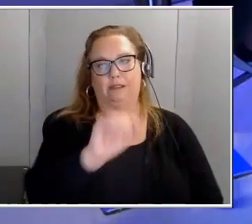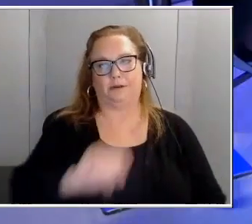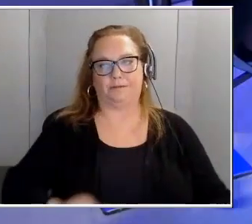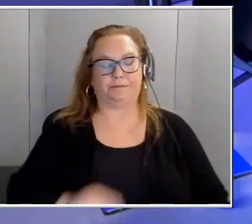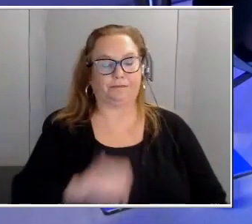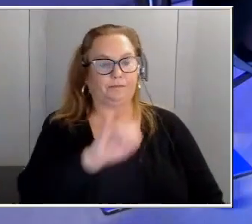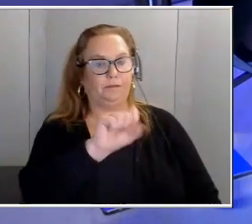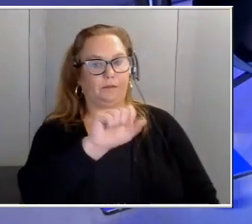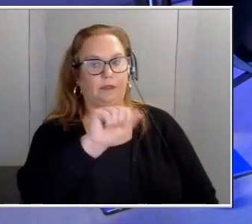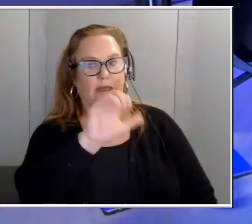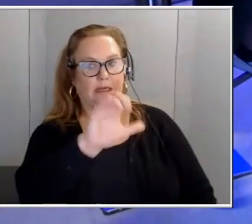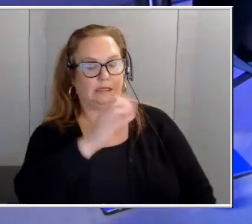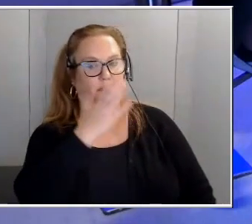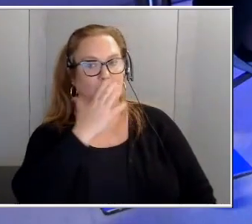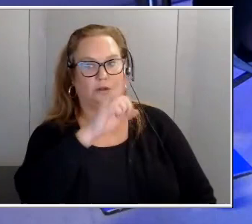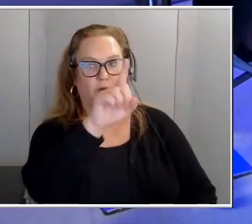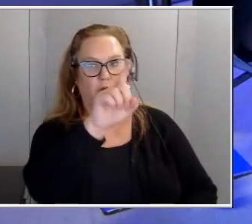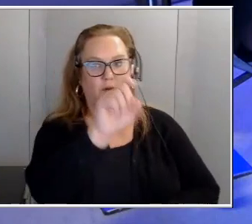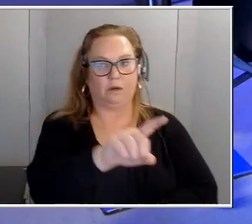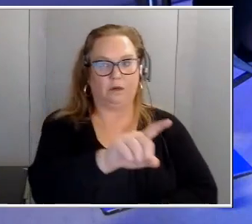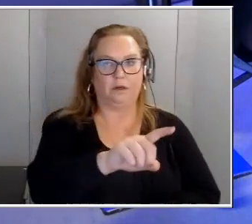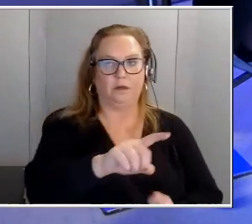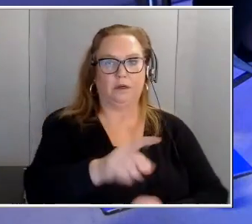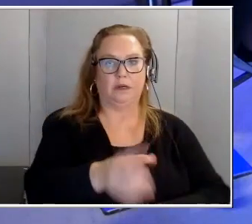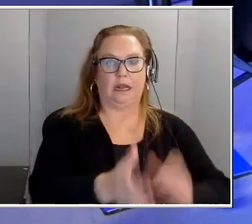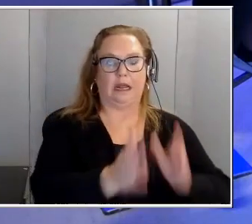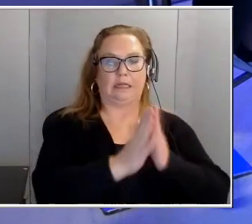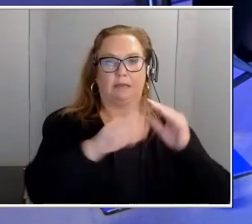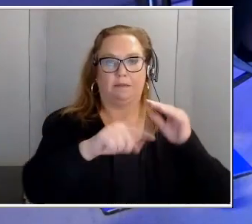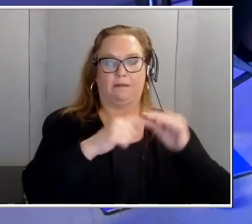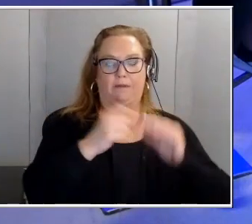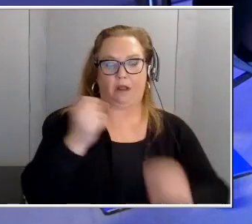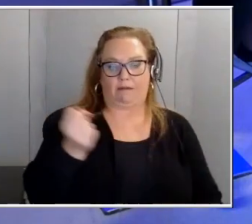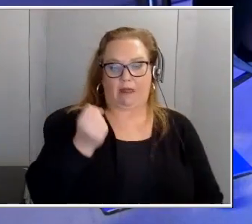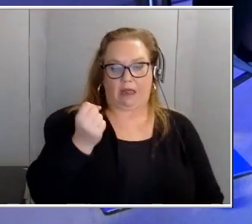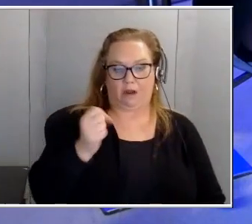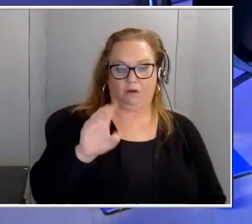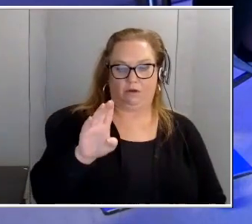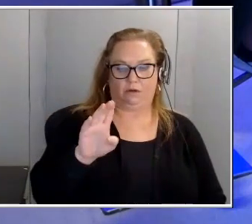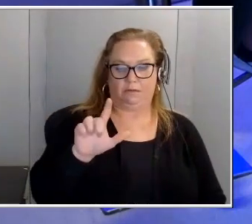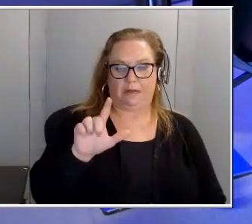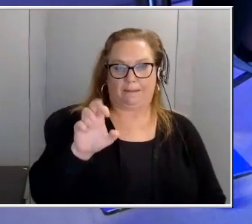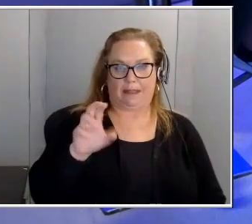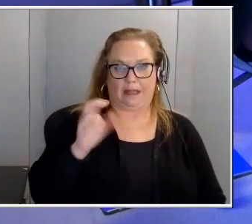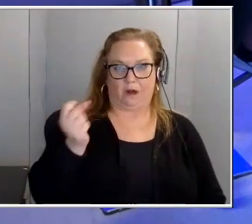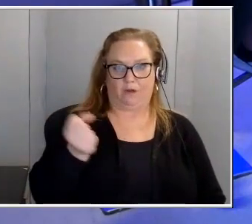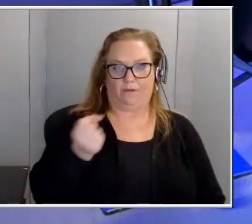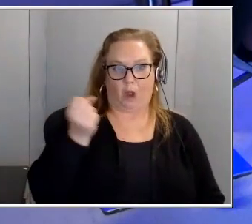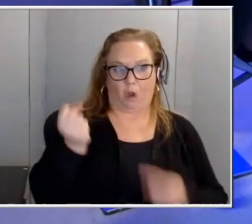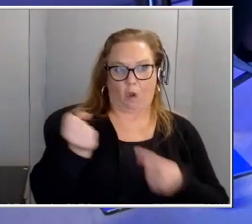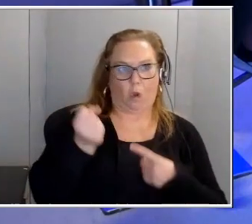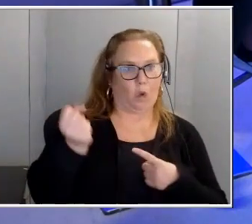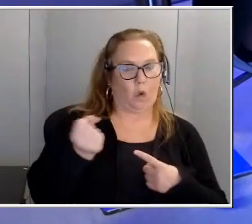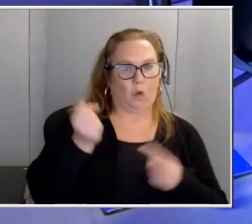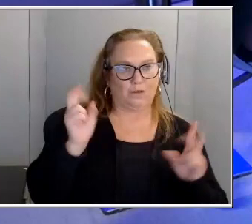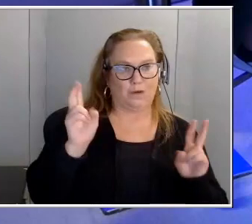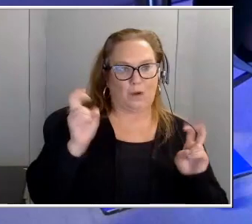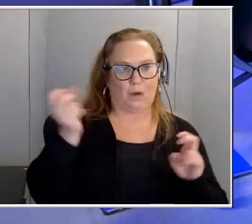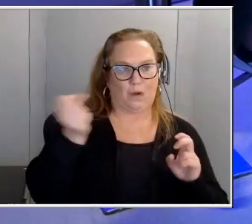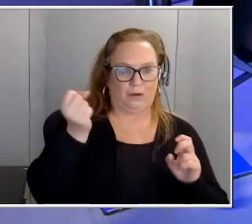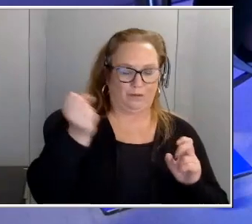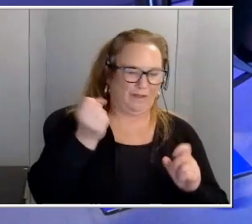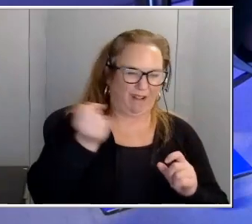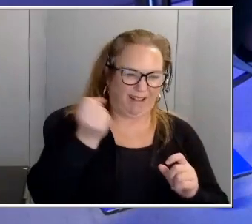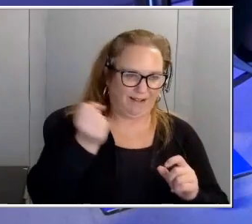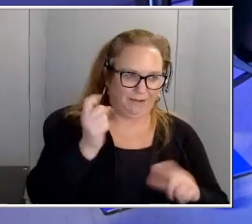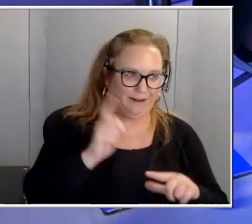a good question. Asking about if I hold my bladder too long, if I hold it, quote, we've all held it